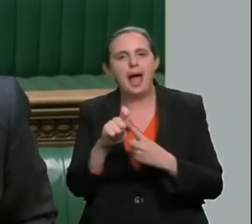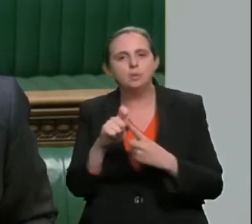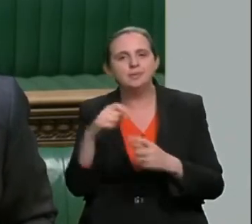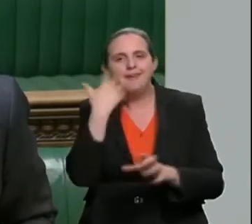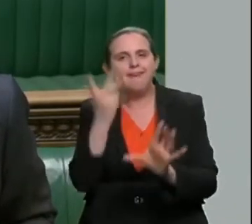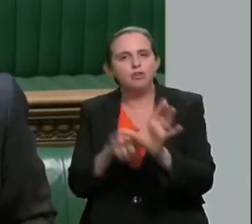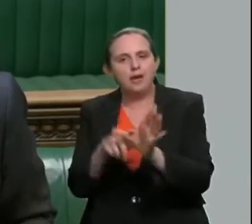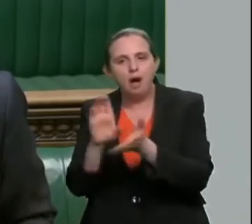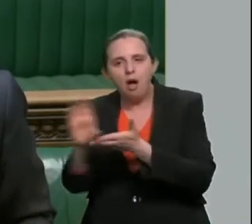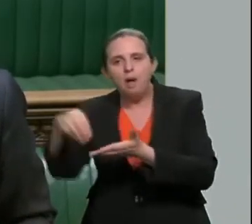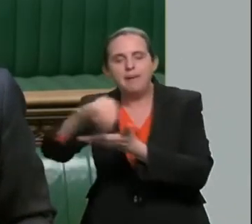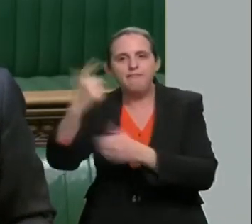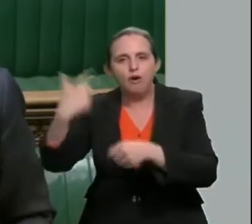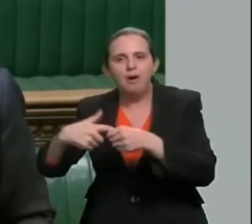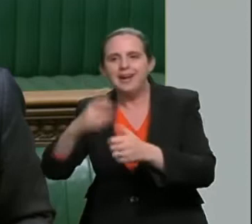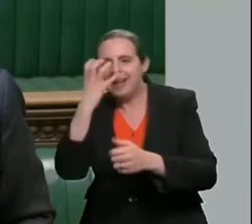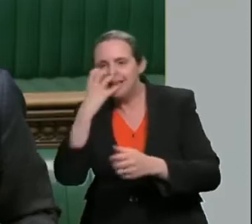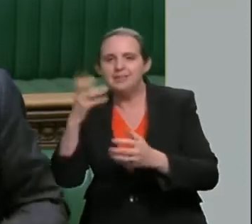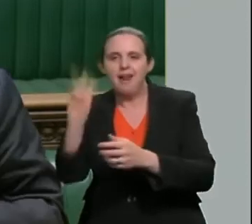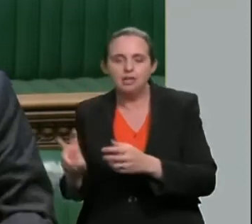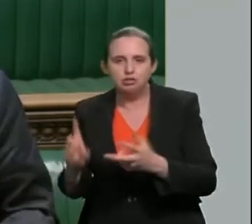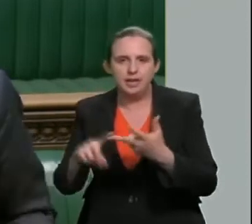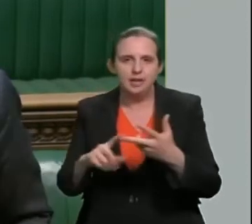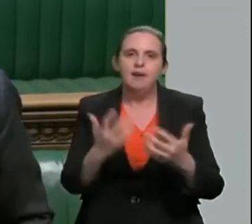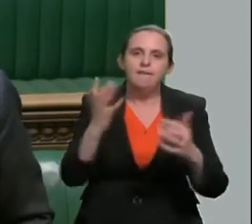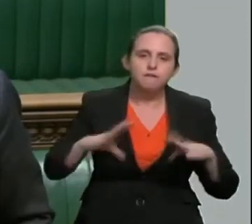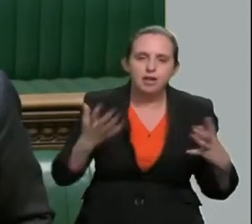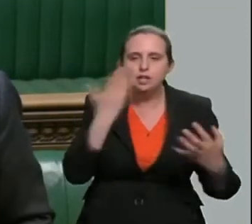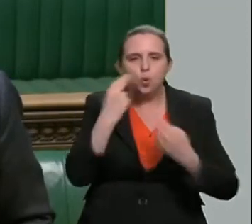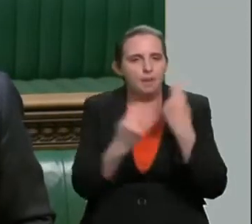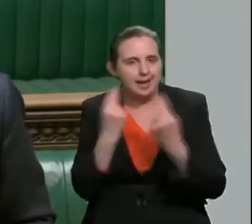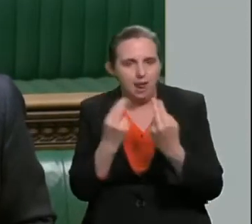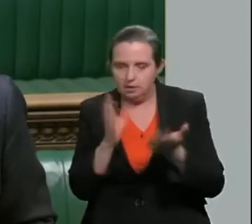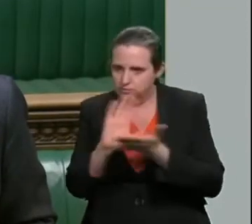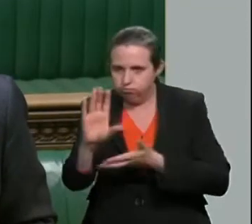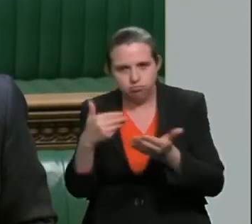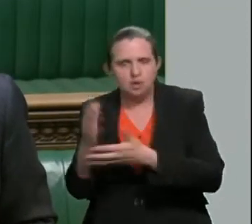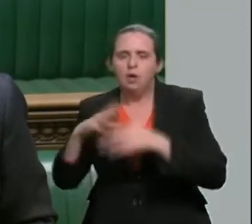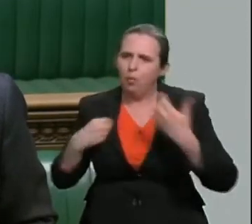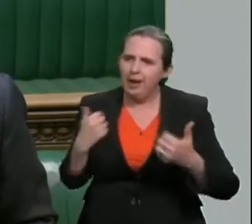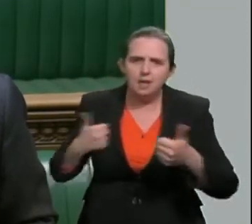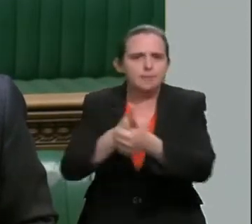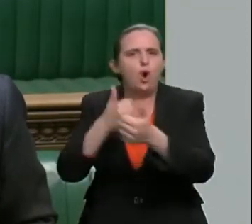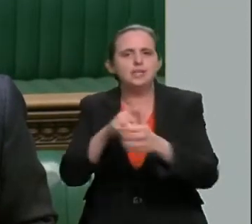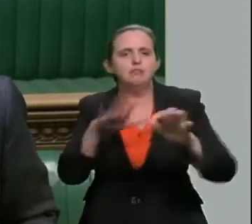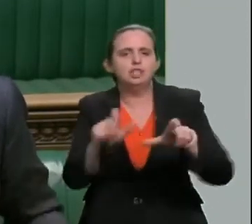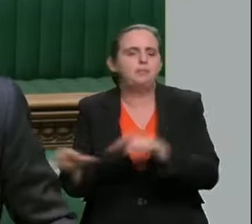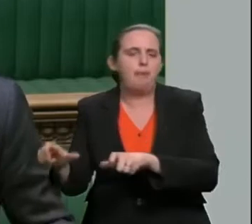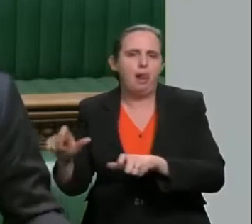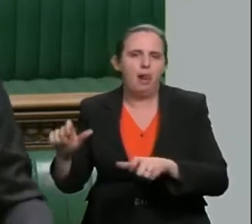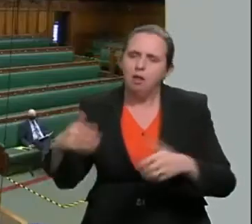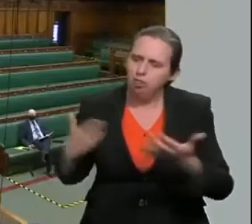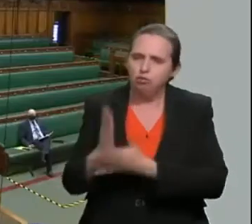the free school meal vouchers. And as I've said before, Mr. Speaker, we will put our arms around the people of this entire country throughout the